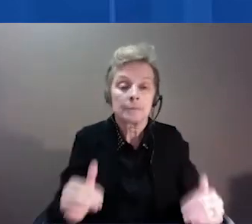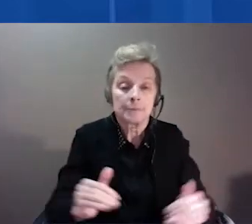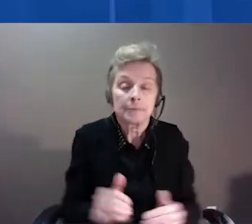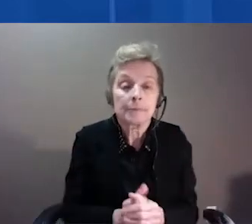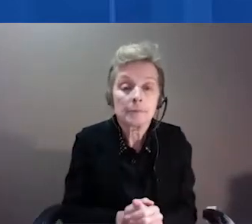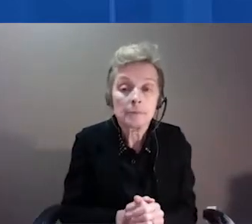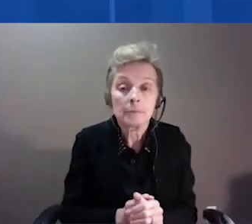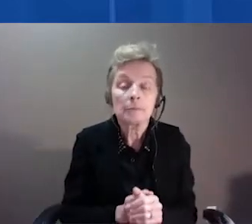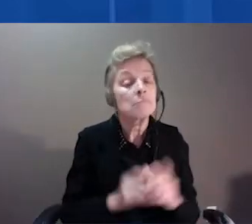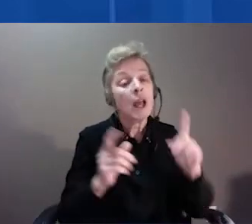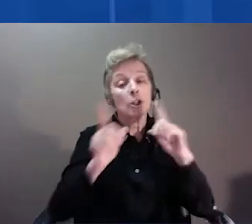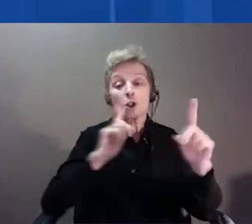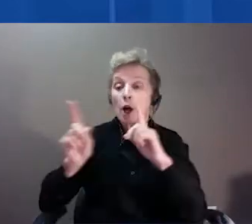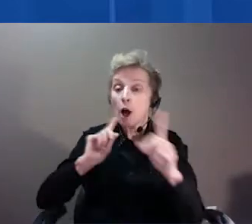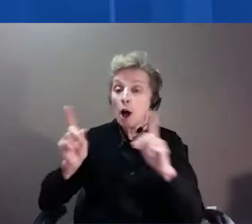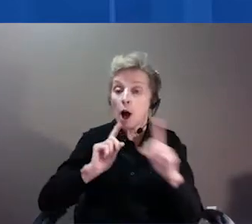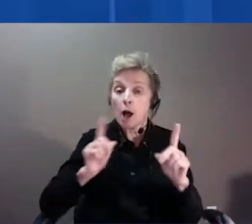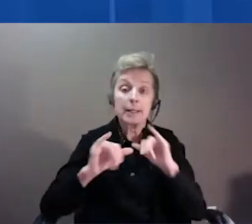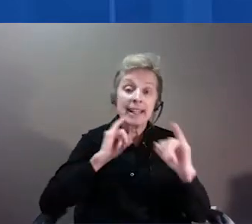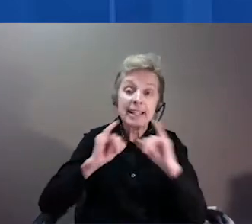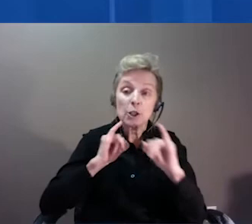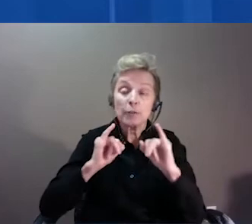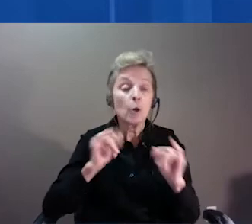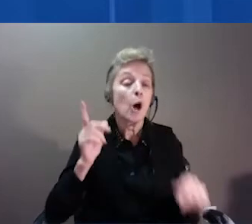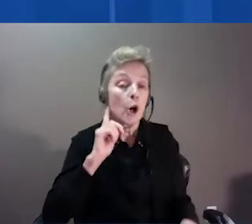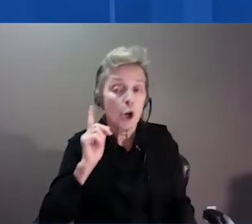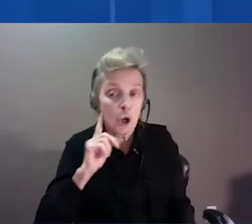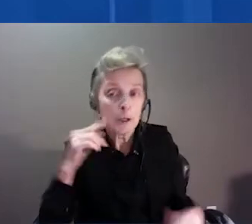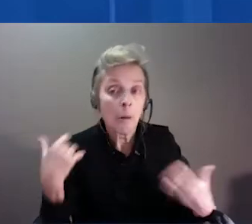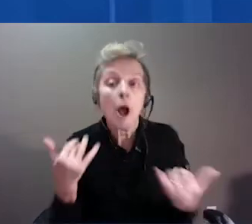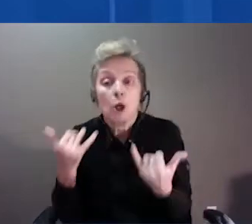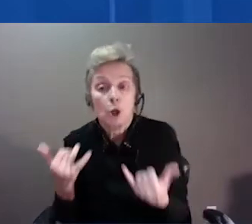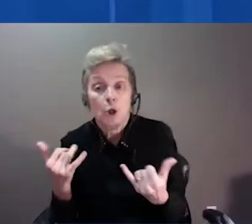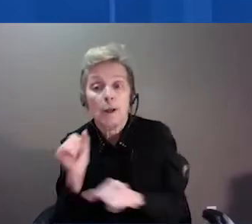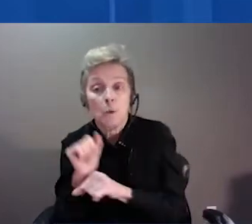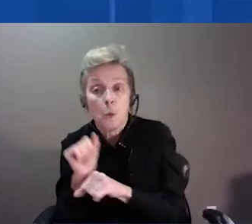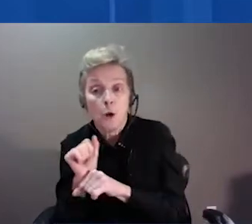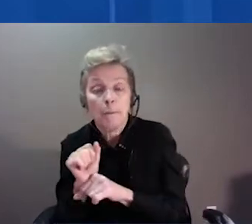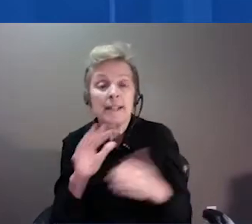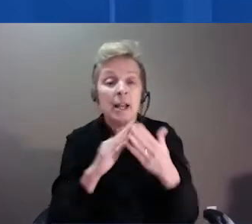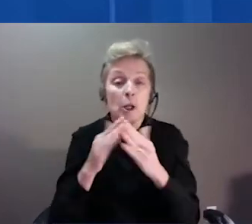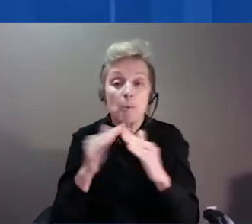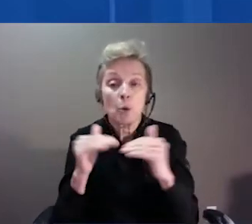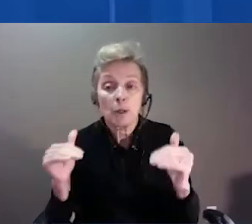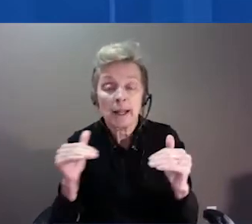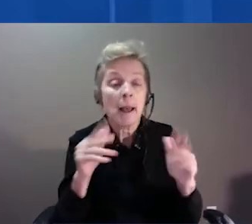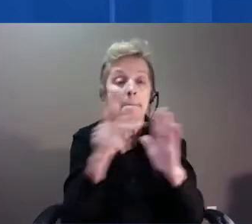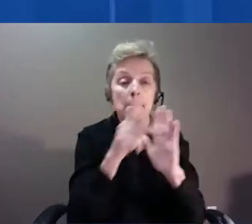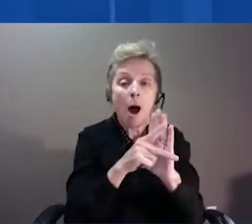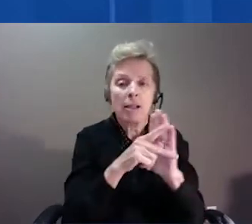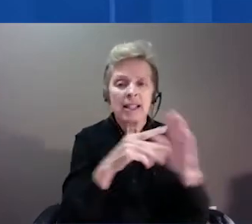So in our conversations, we heard a lot of information regarding current workplace, community level, and policy level barriers to